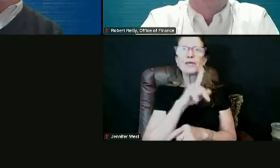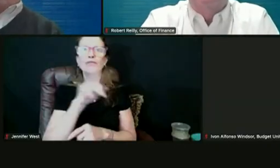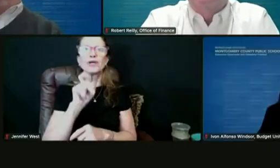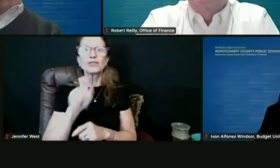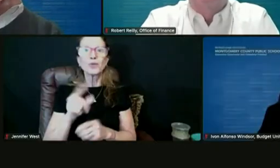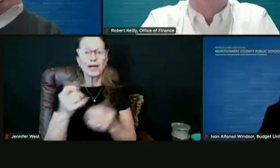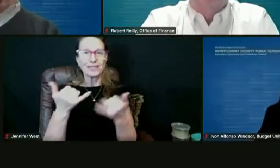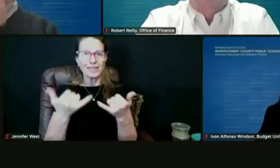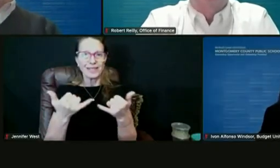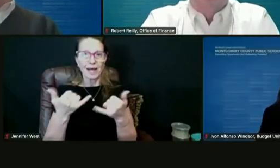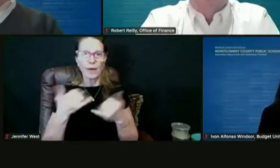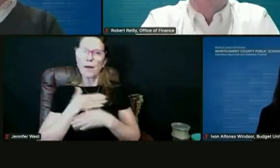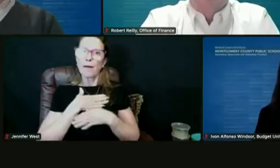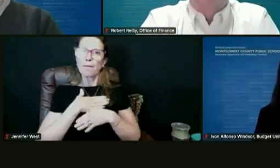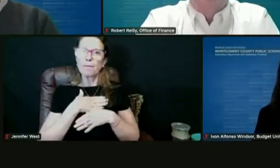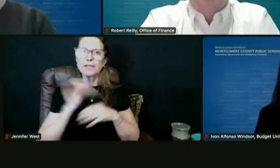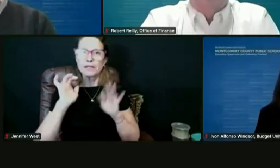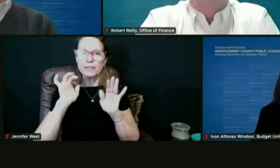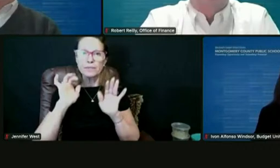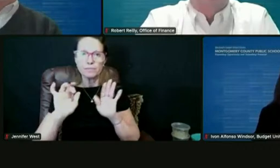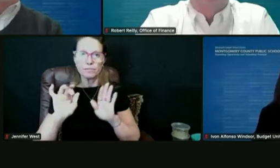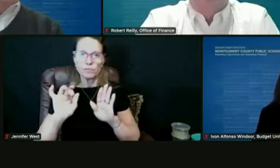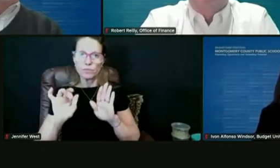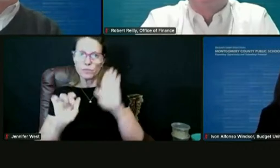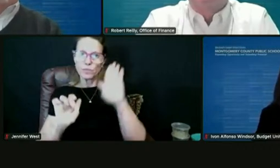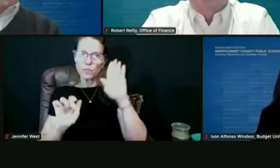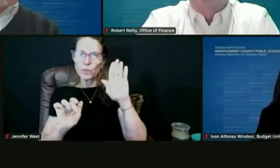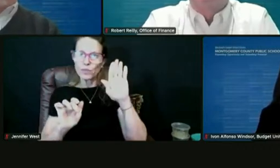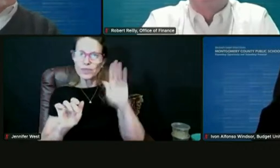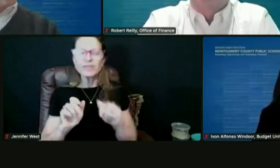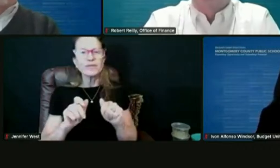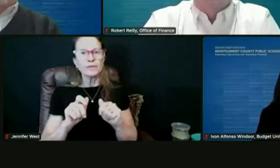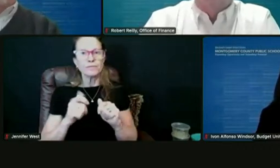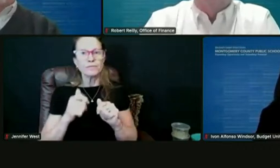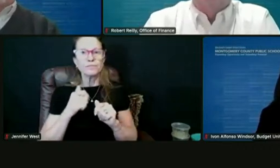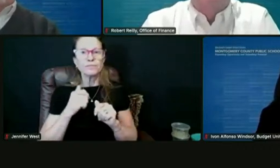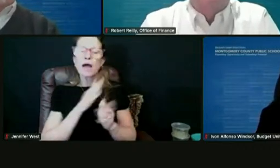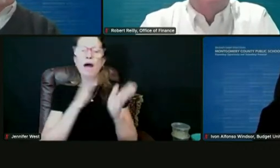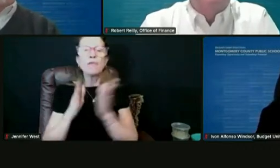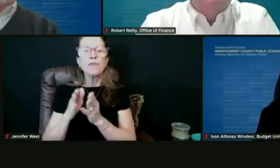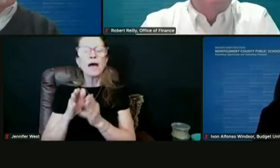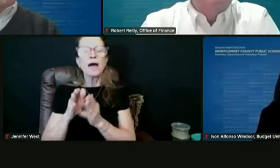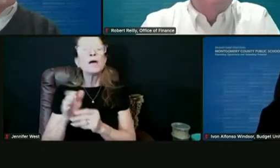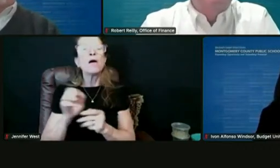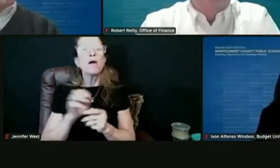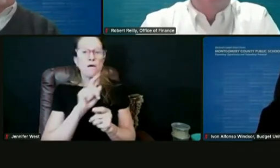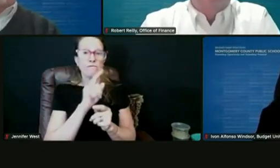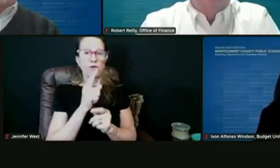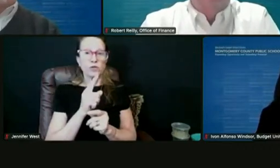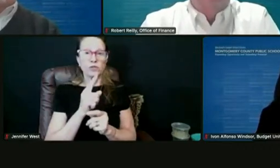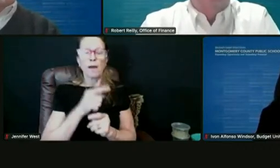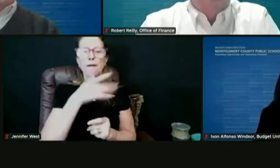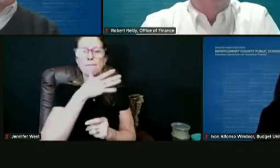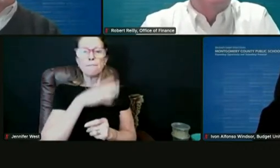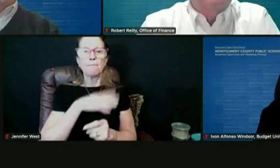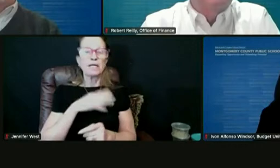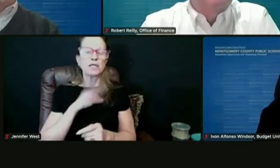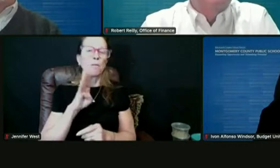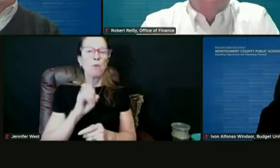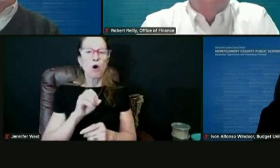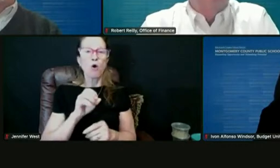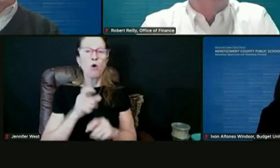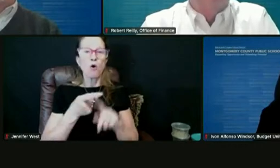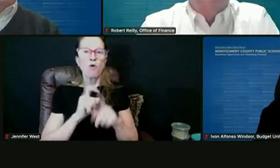Please just raise your hand and we'll go to you. Mr. Steinberg will come to you next, but first let's go to Ms. Bowe for a question from the